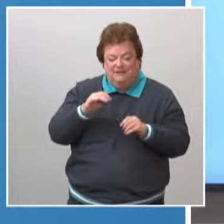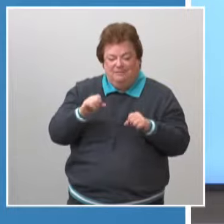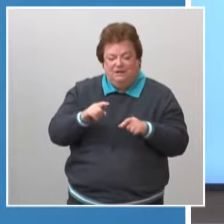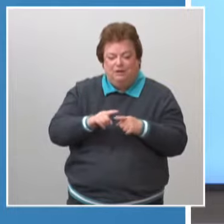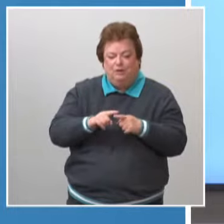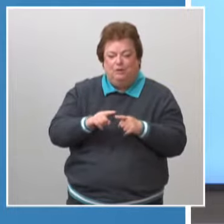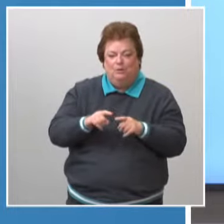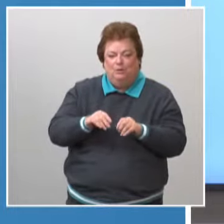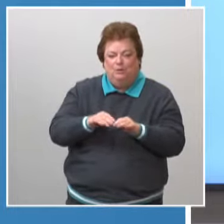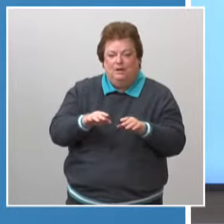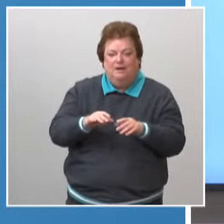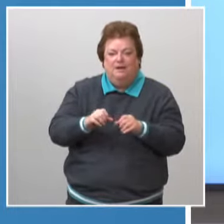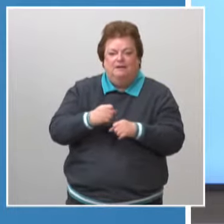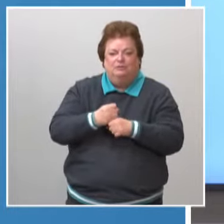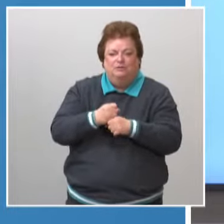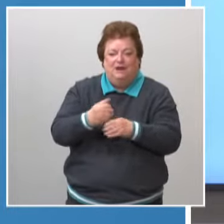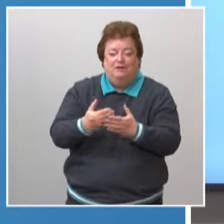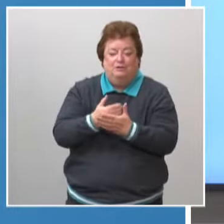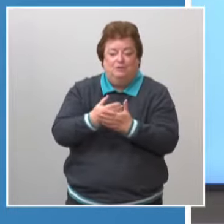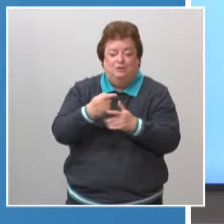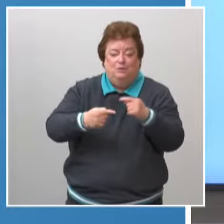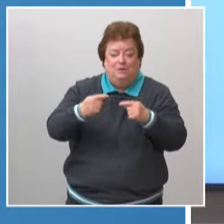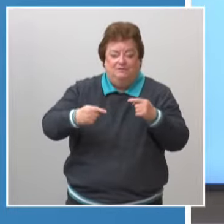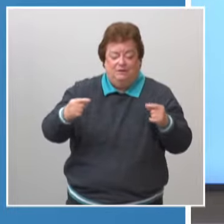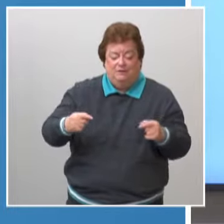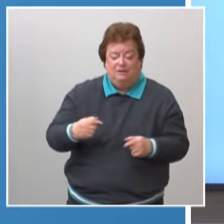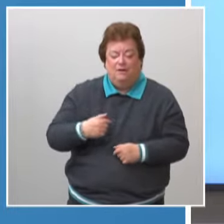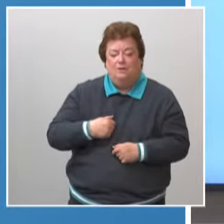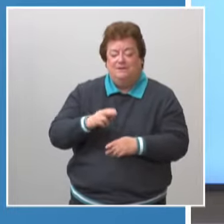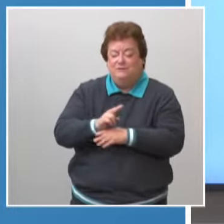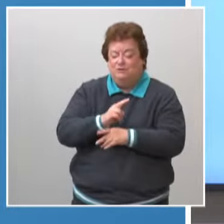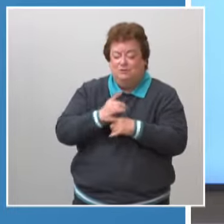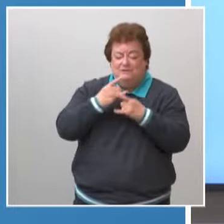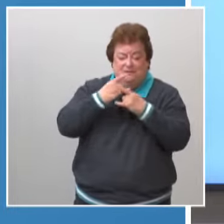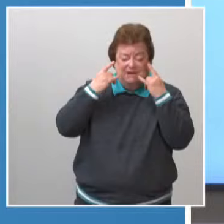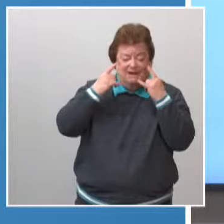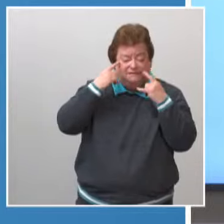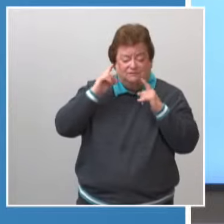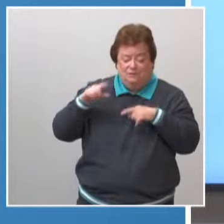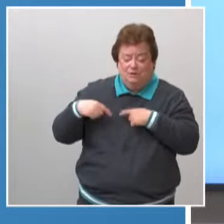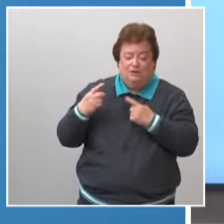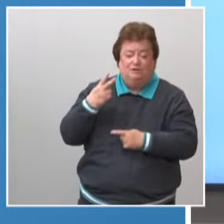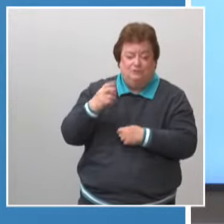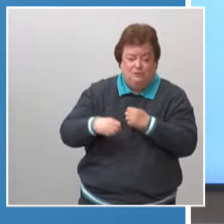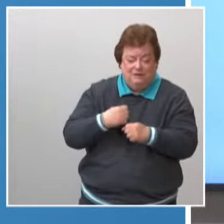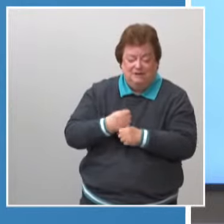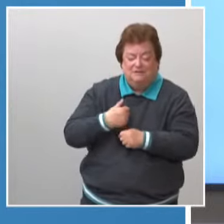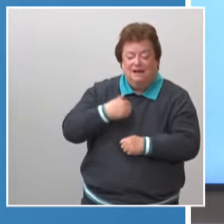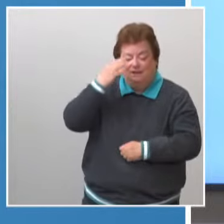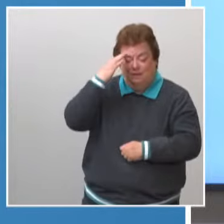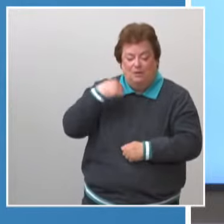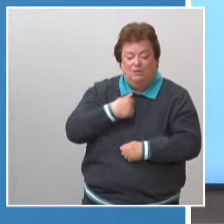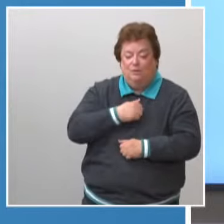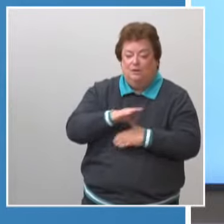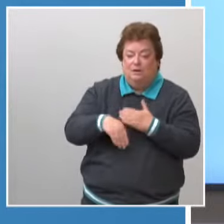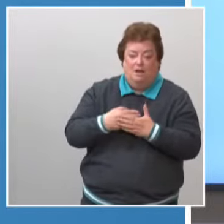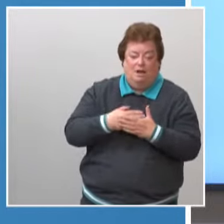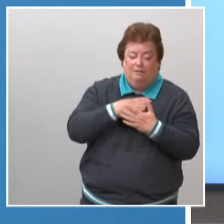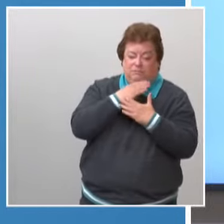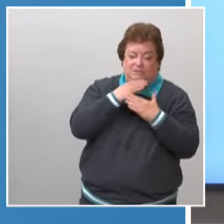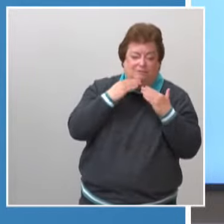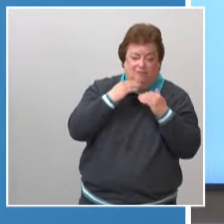variants. We've been masking for the better part of 2 years now. We're all exhausted with the situation, but I would say it's never